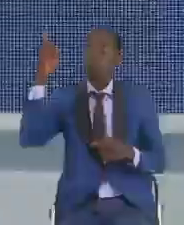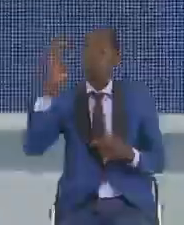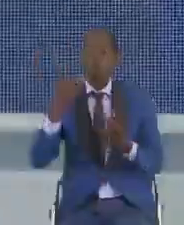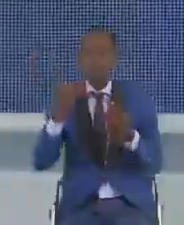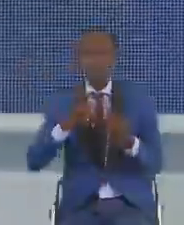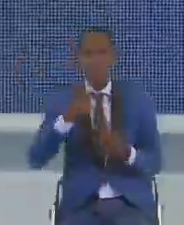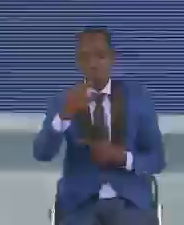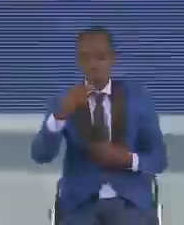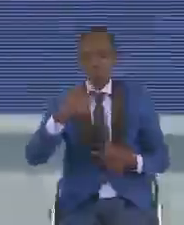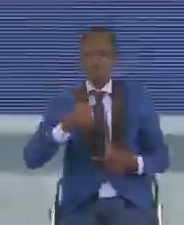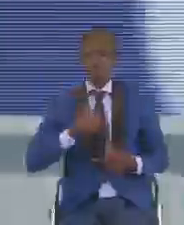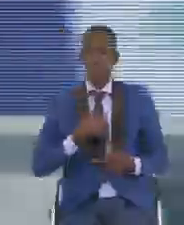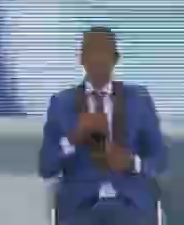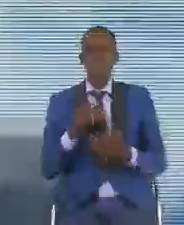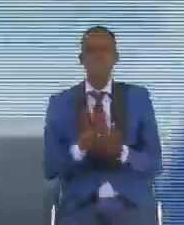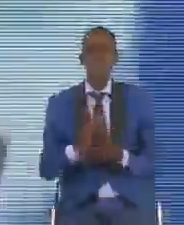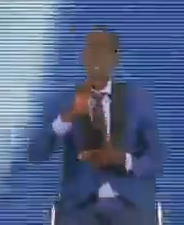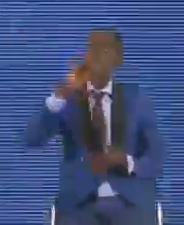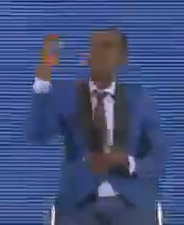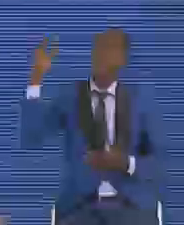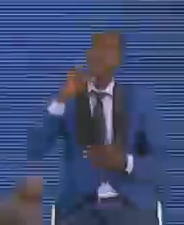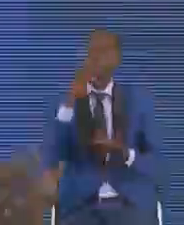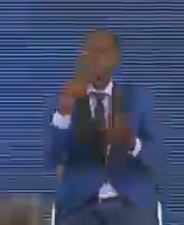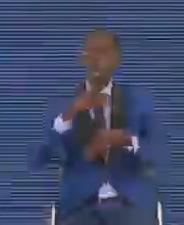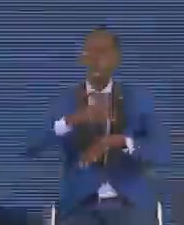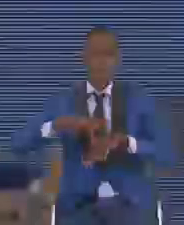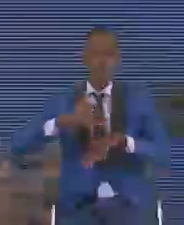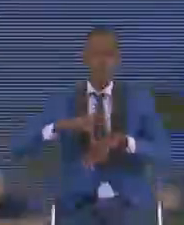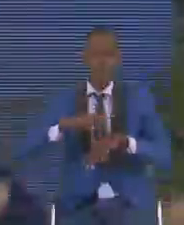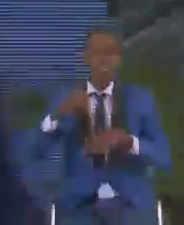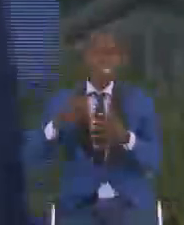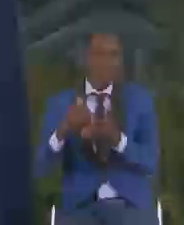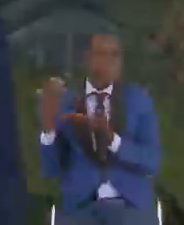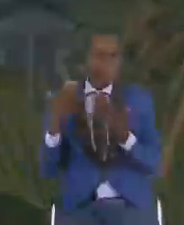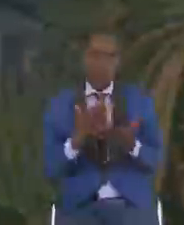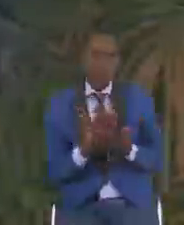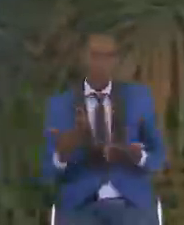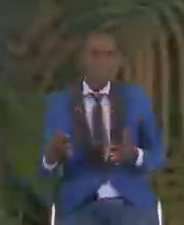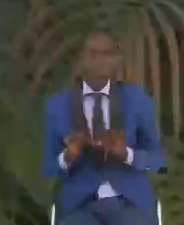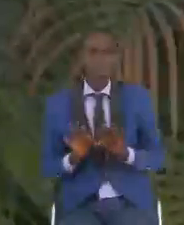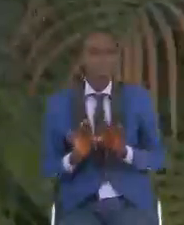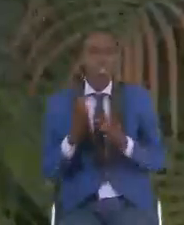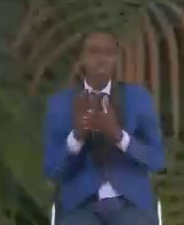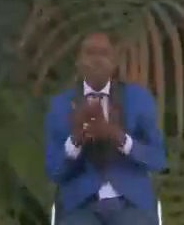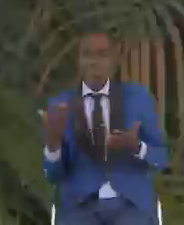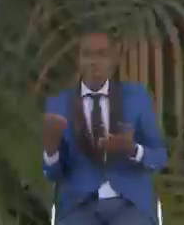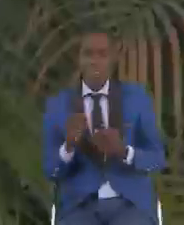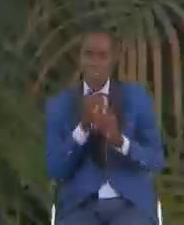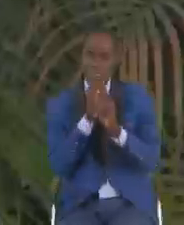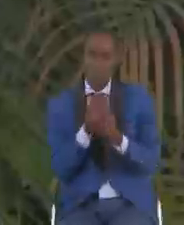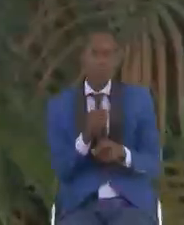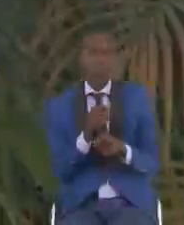to me, that grace of God did not come empty-handed. It brought something. Brought a gift from